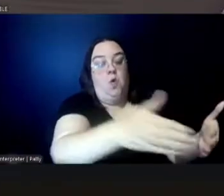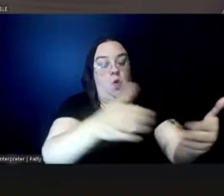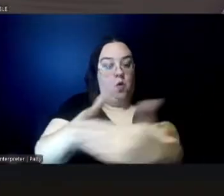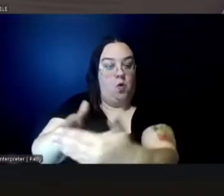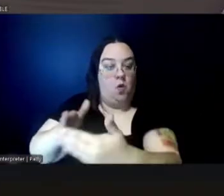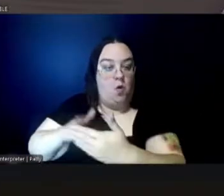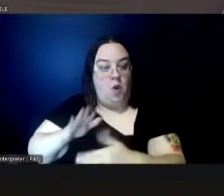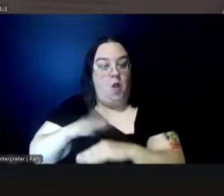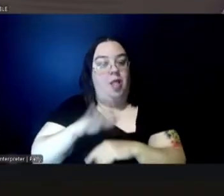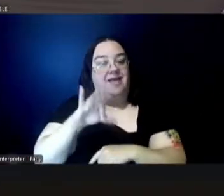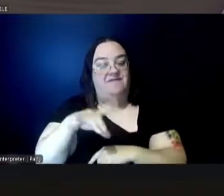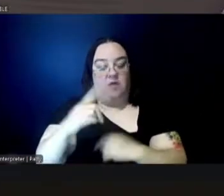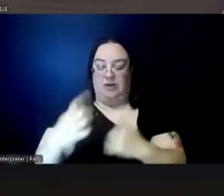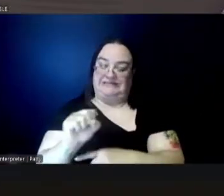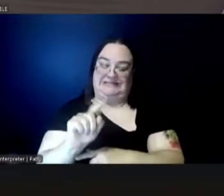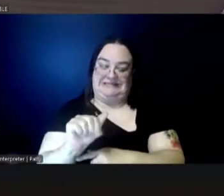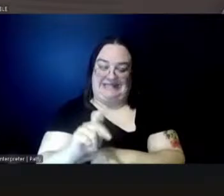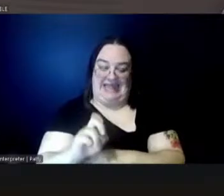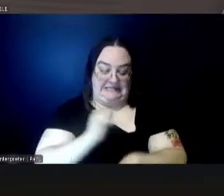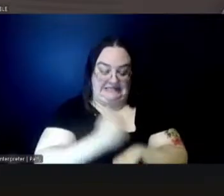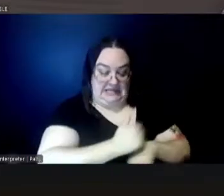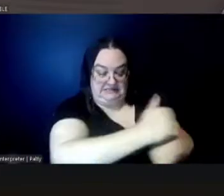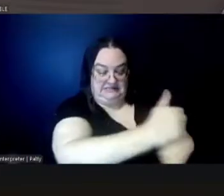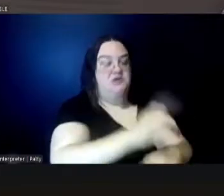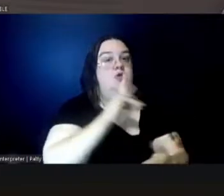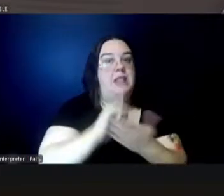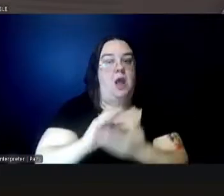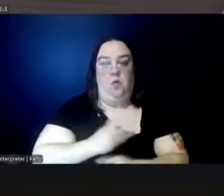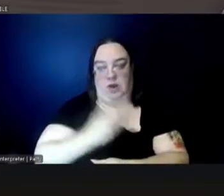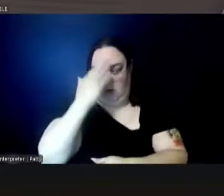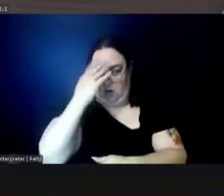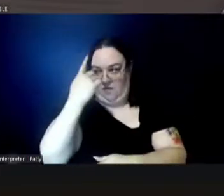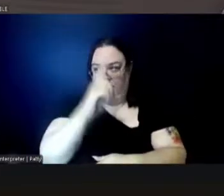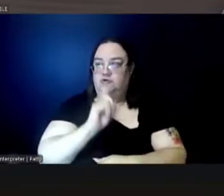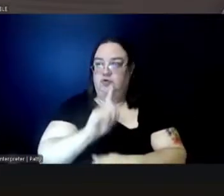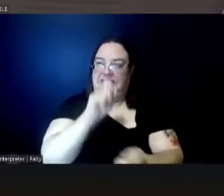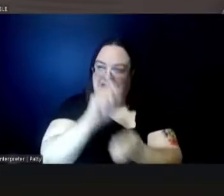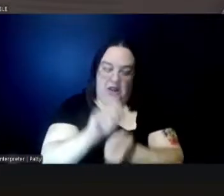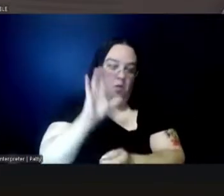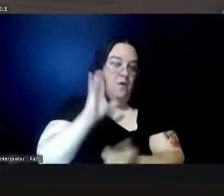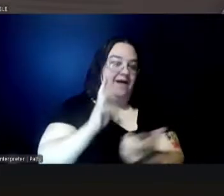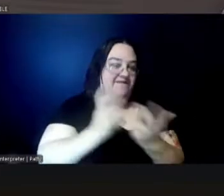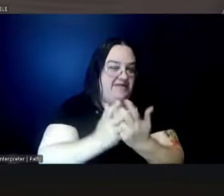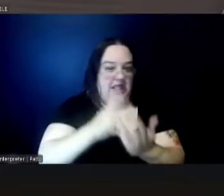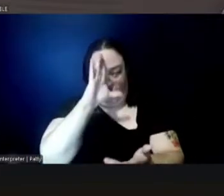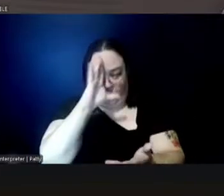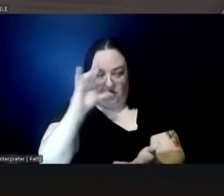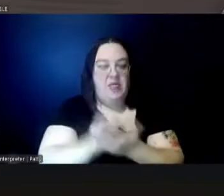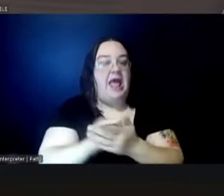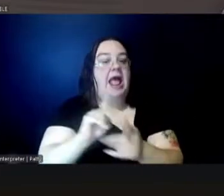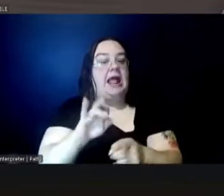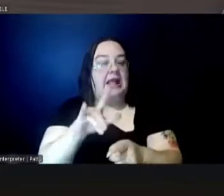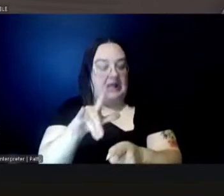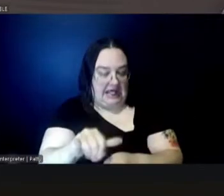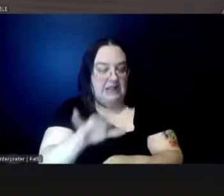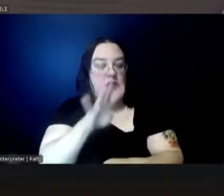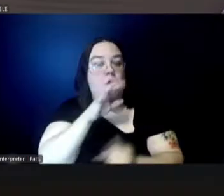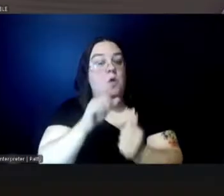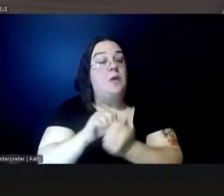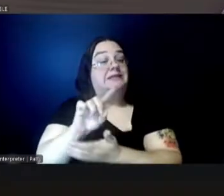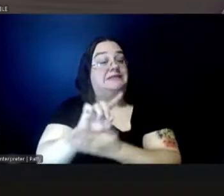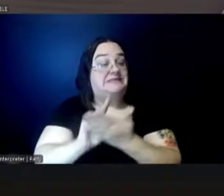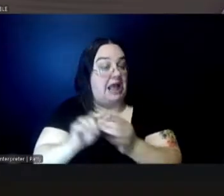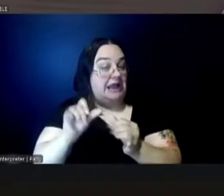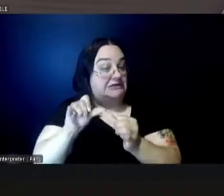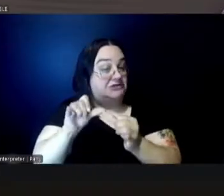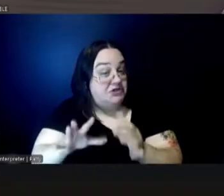so we know absolutely for sure that it's going to fit. I know that Kelly has been talking with the design engineers to